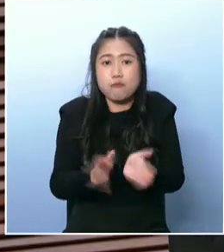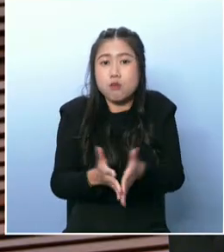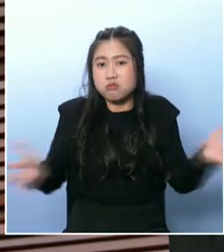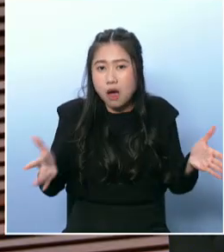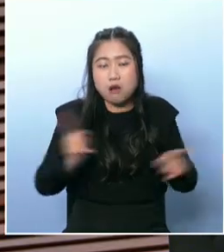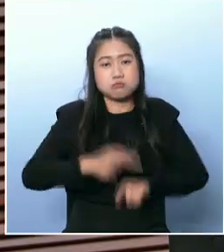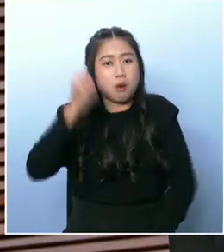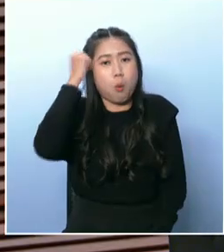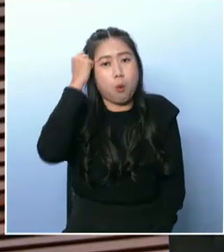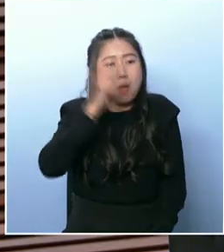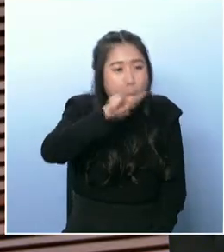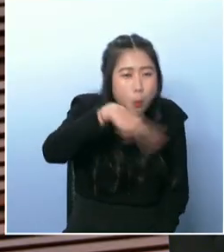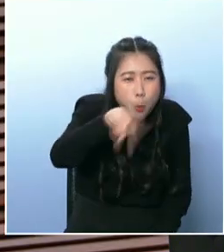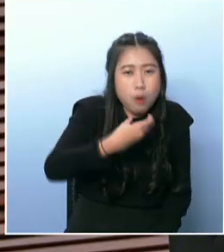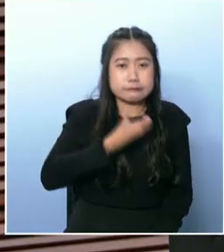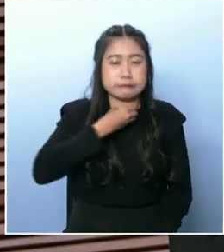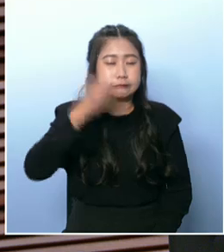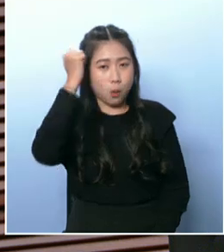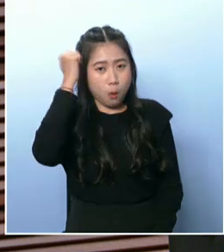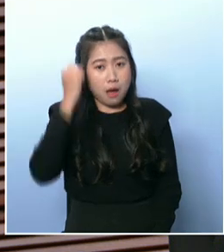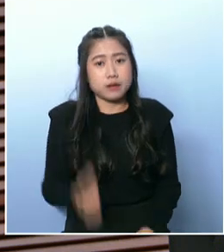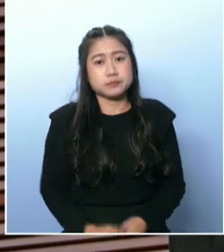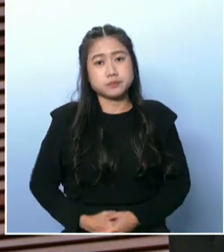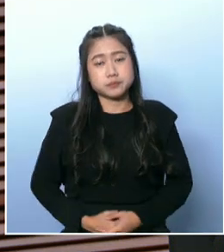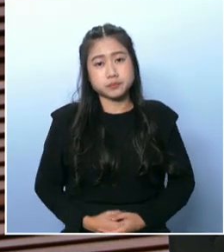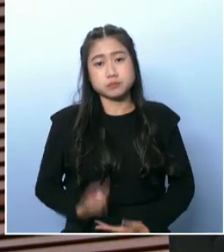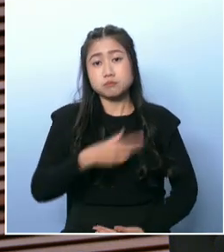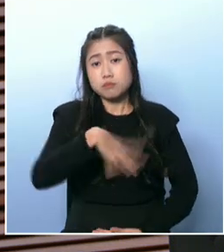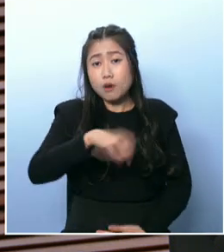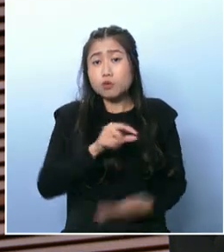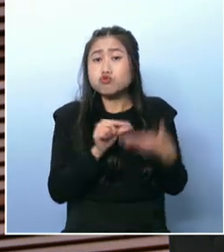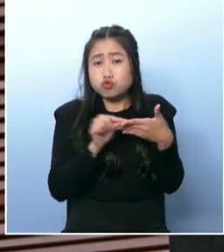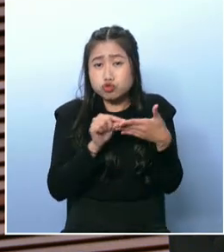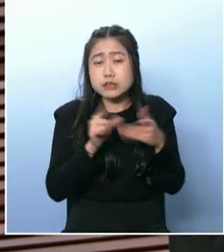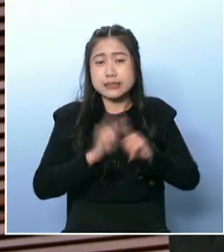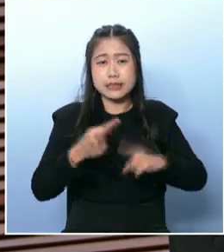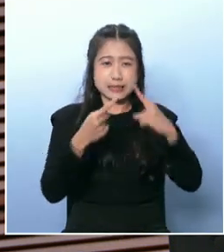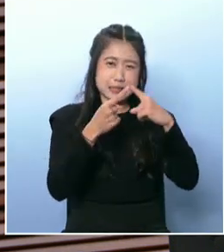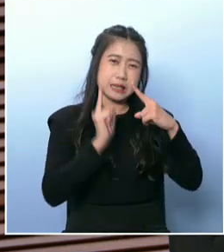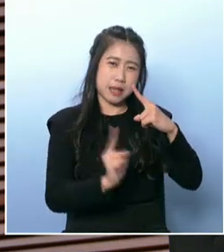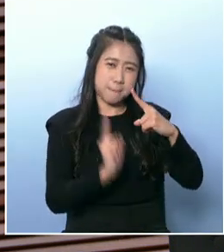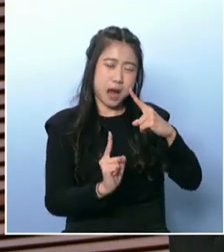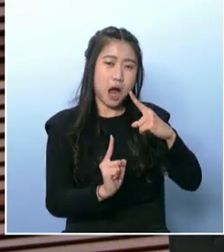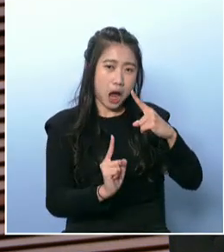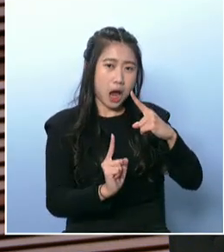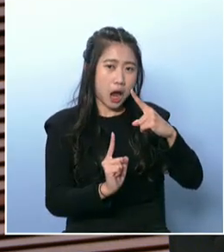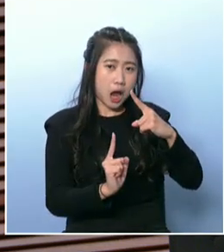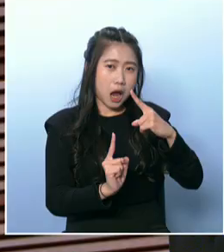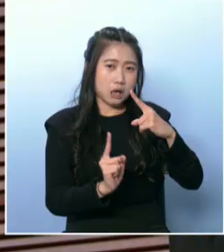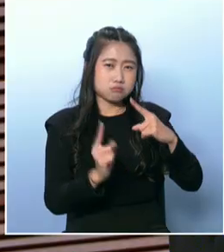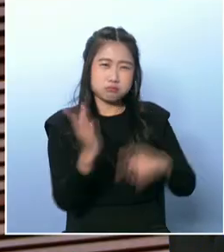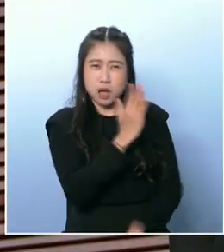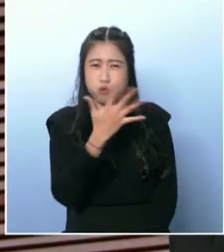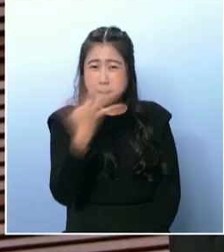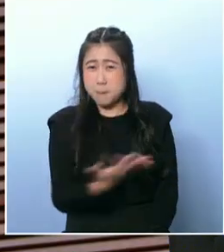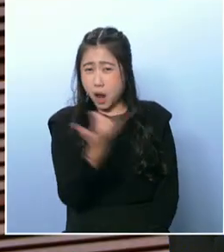commercial, residential, mixed-use buildings. So it is not easy to identify them. We may have a hostel